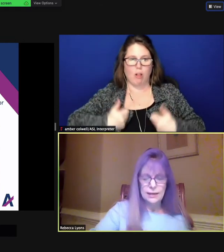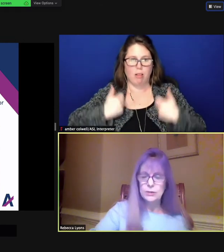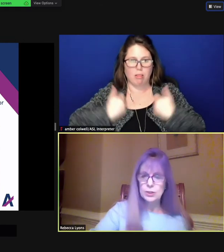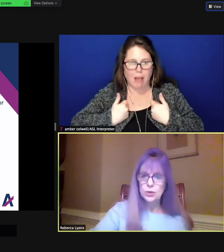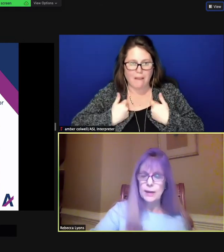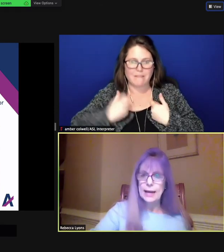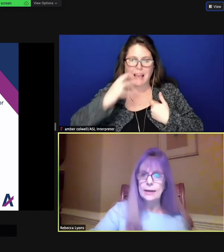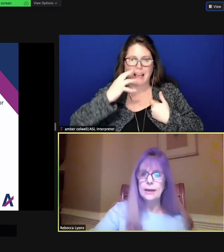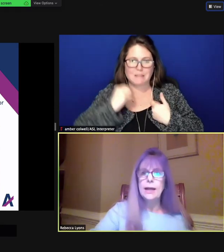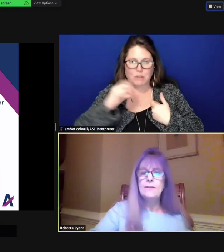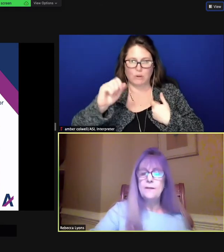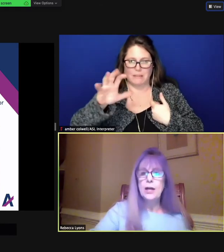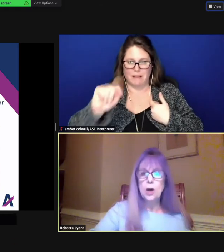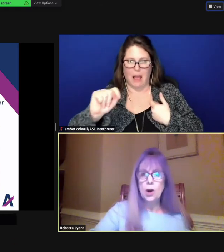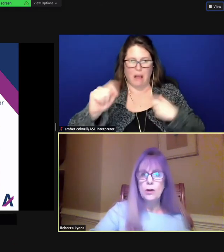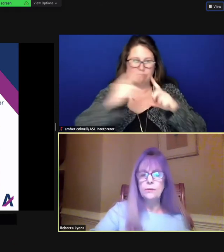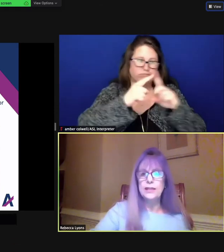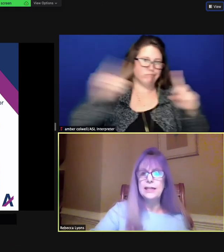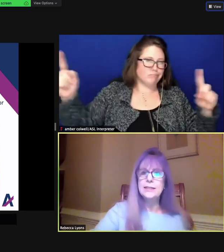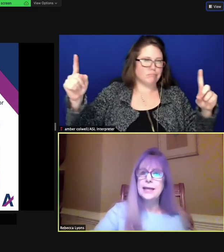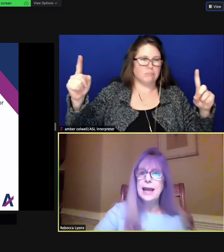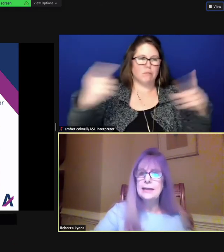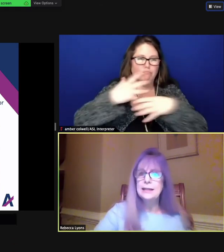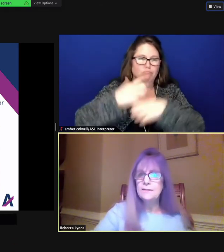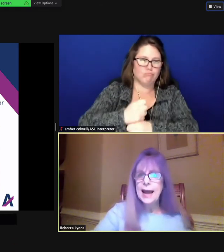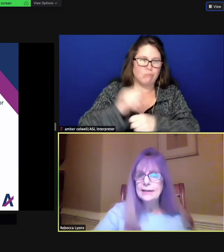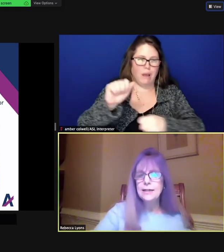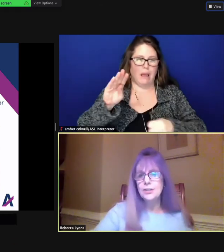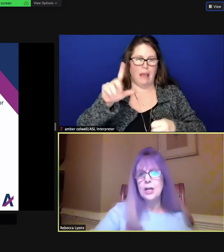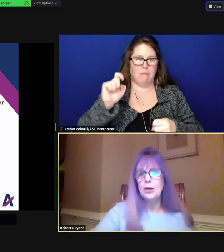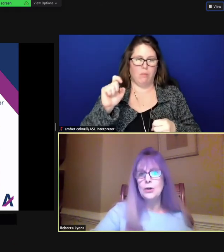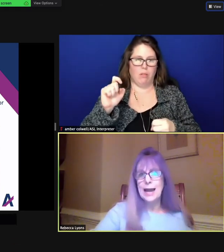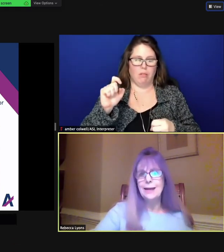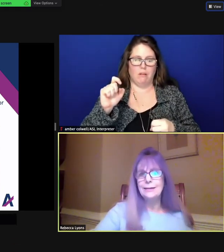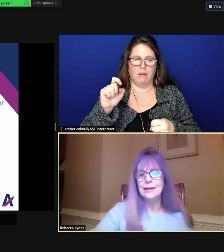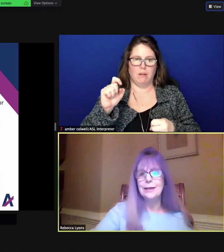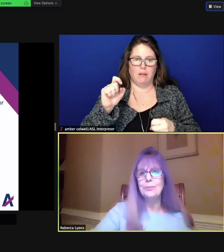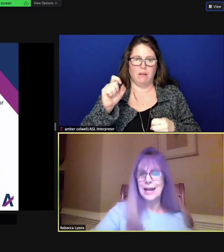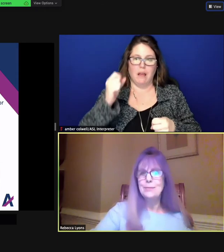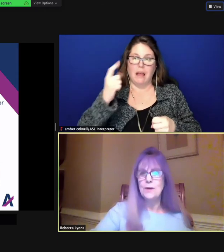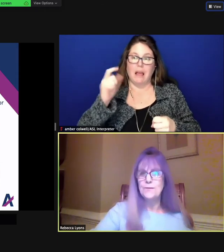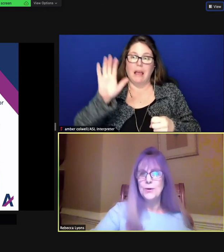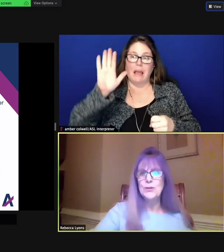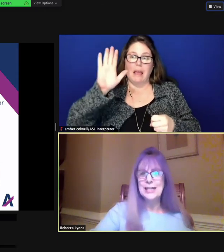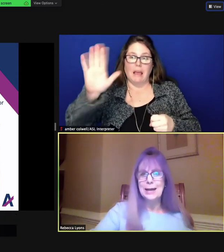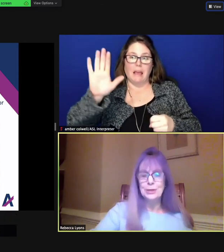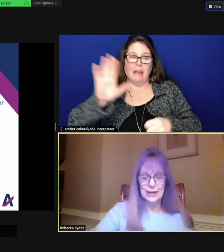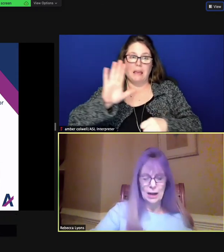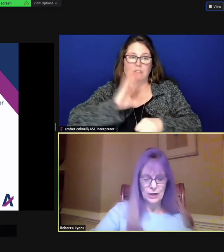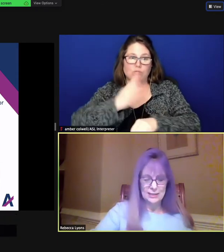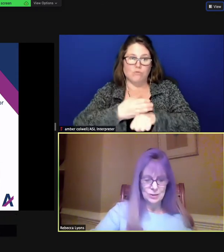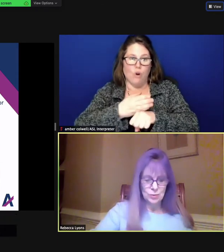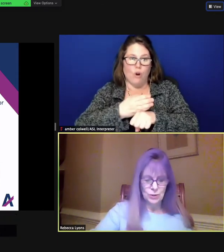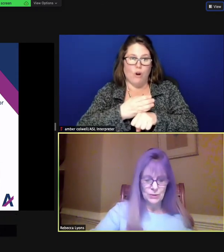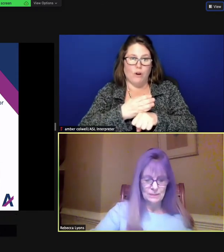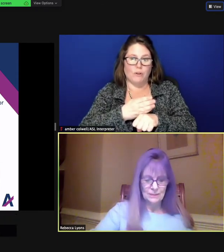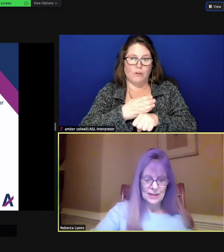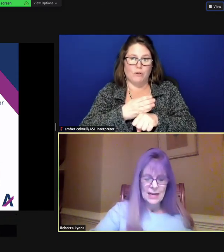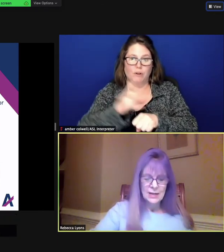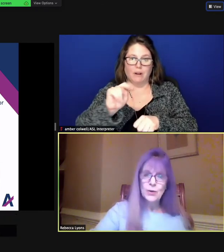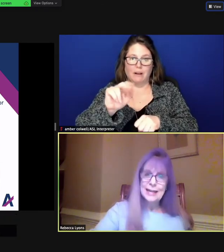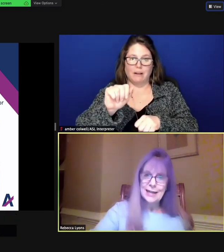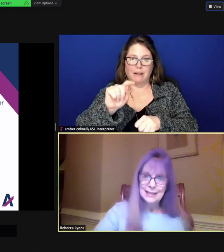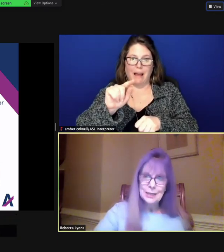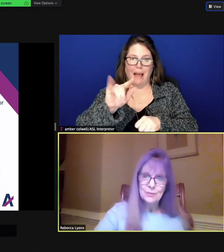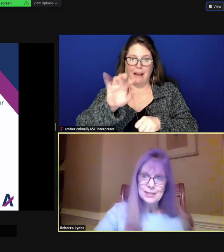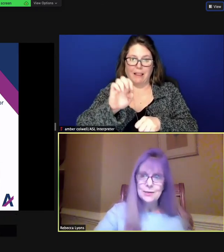grateful that Mr. Beck fought hard for this. And in fact, his daughter Natalie became our first ABLEnow customer.